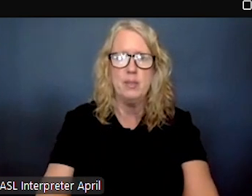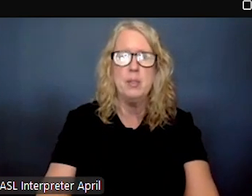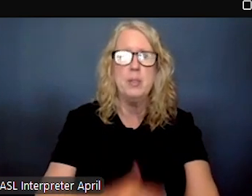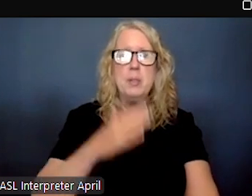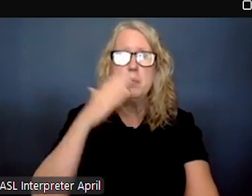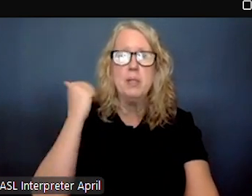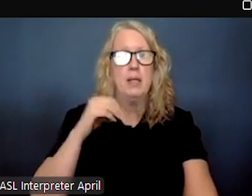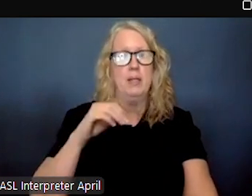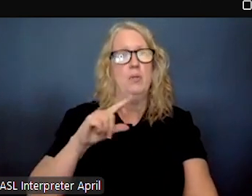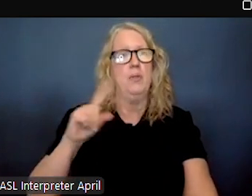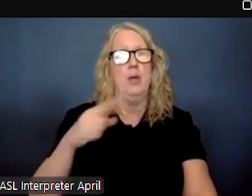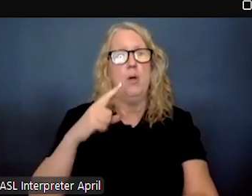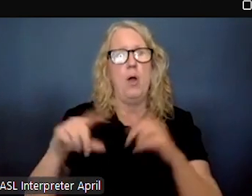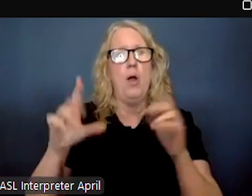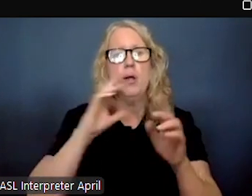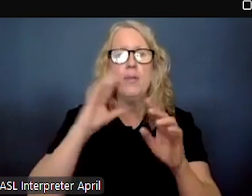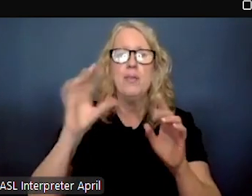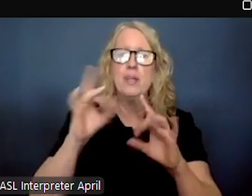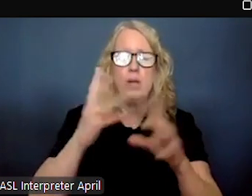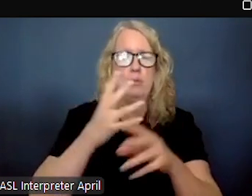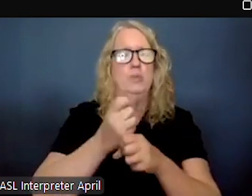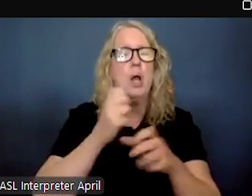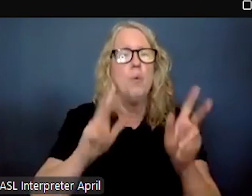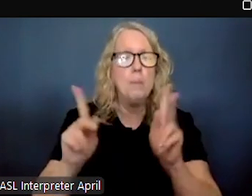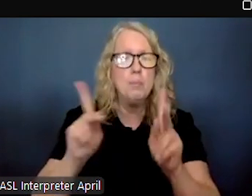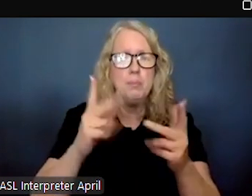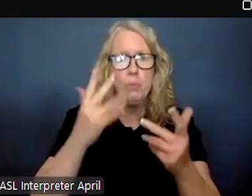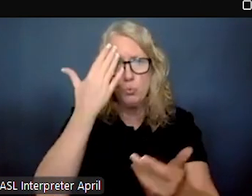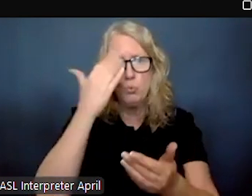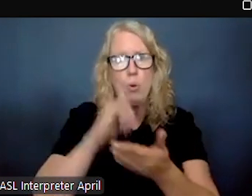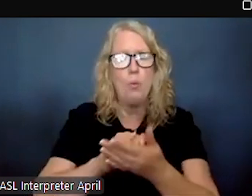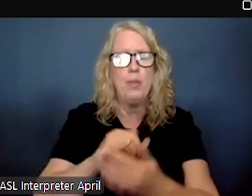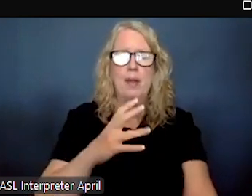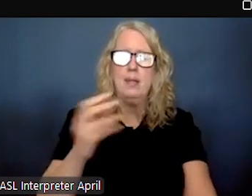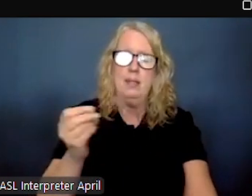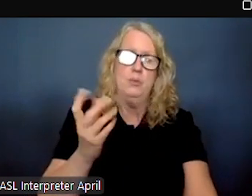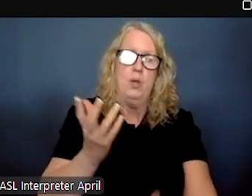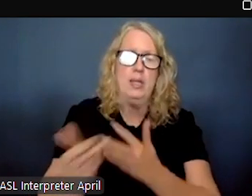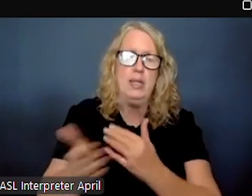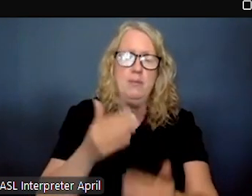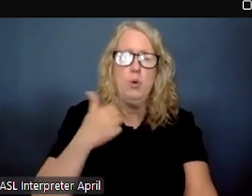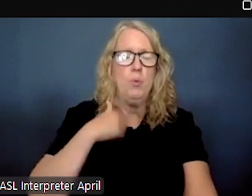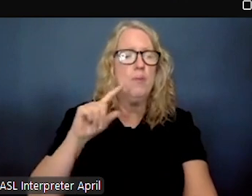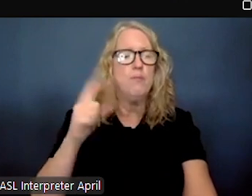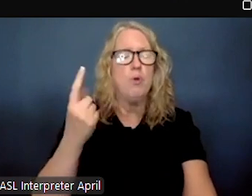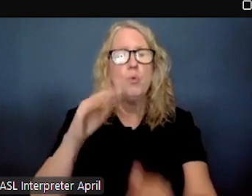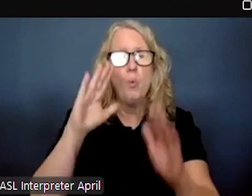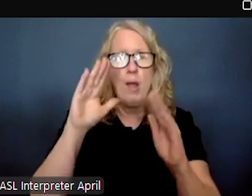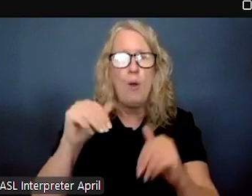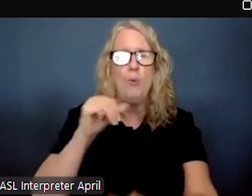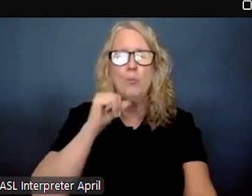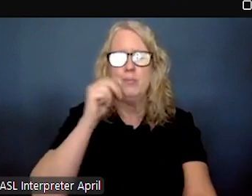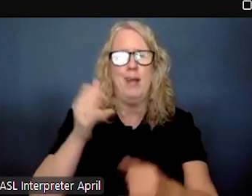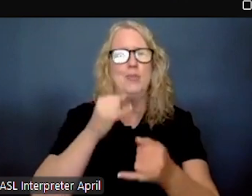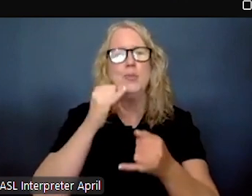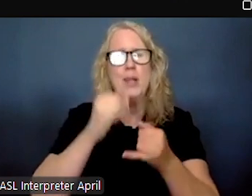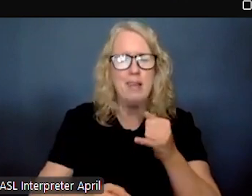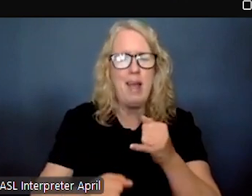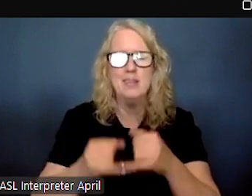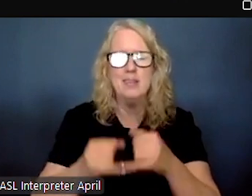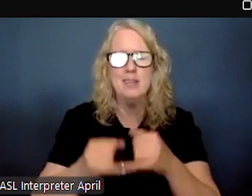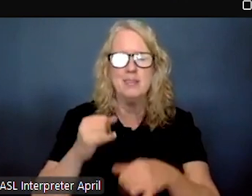are the only crisis receiving center here. So I just want people to know that even though we are the first, we hope to not be the last